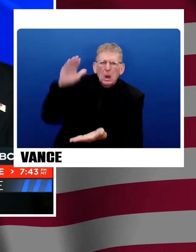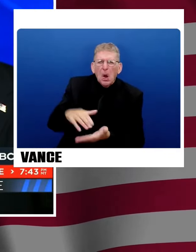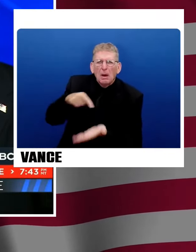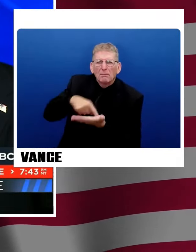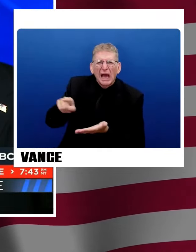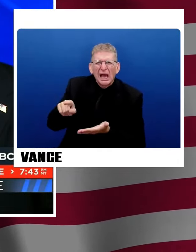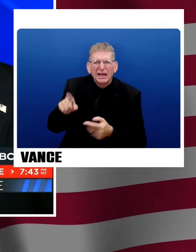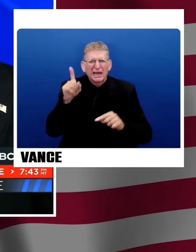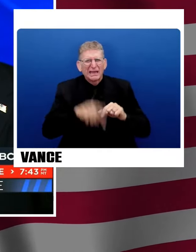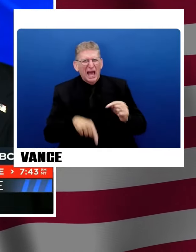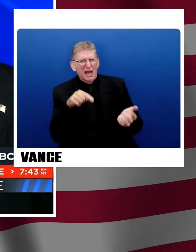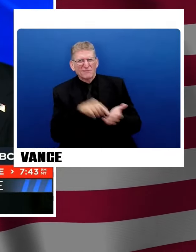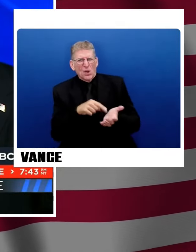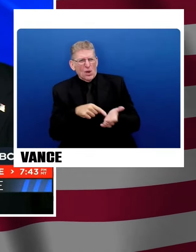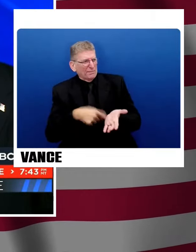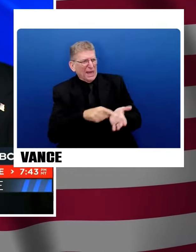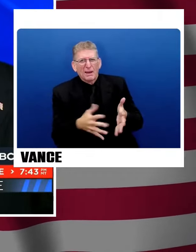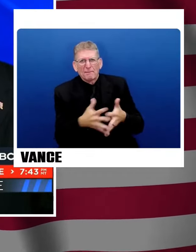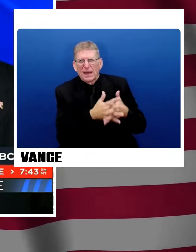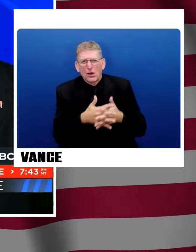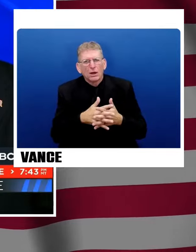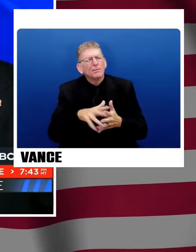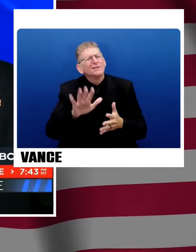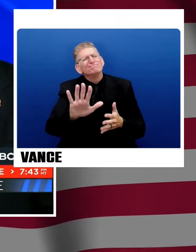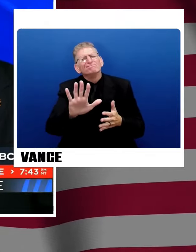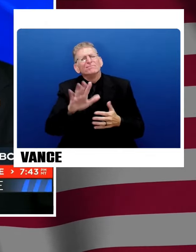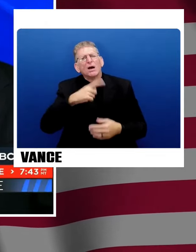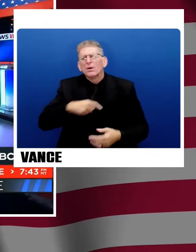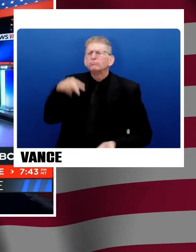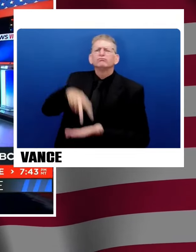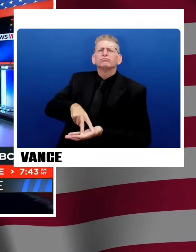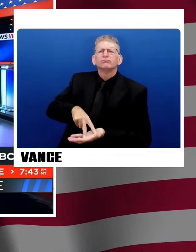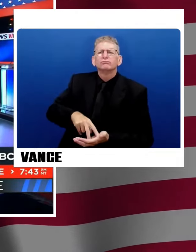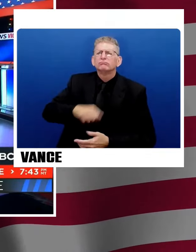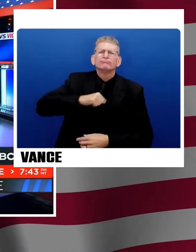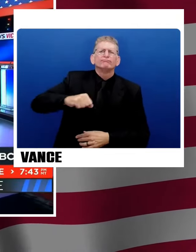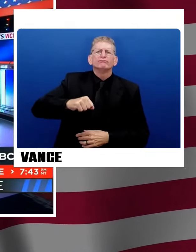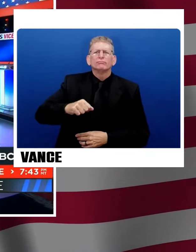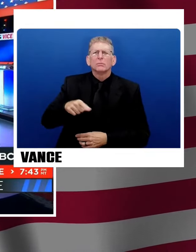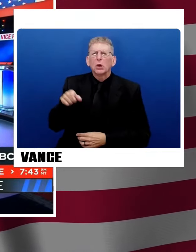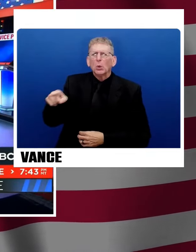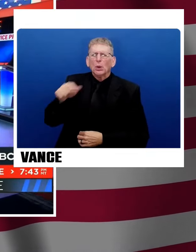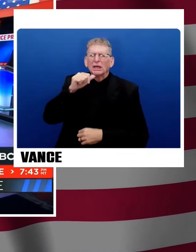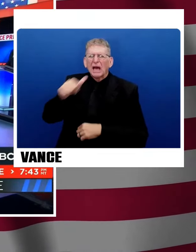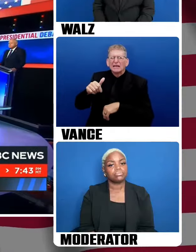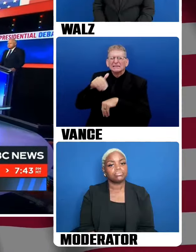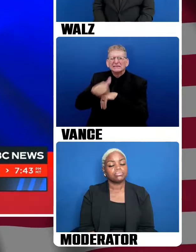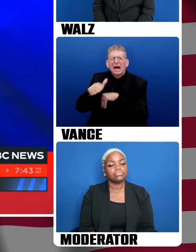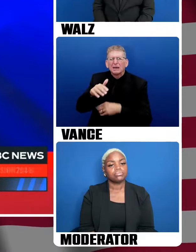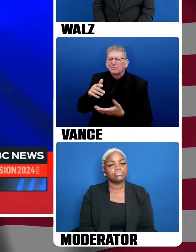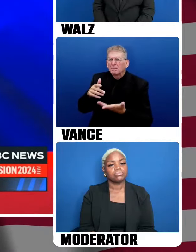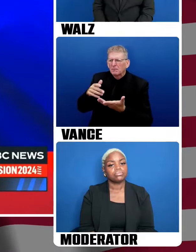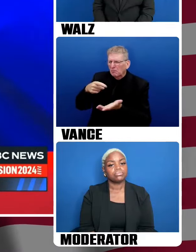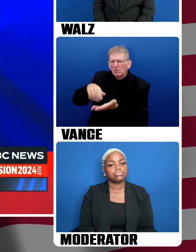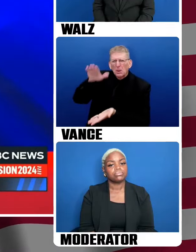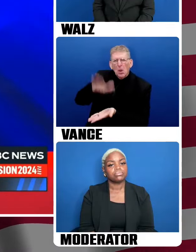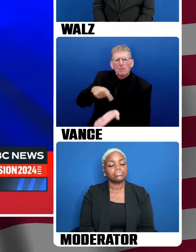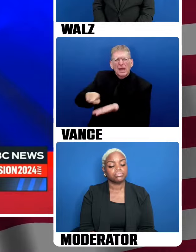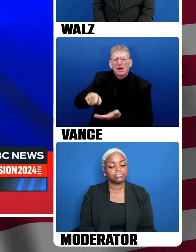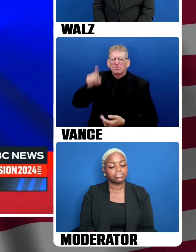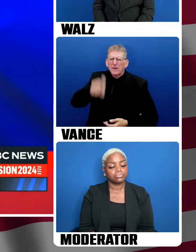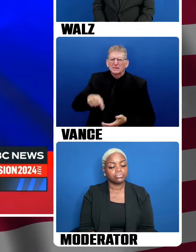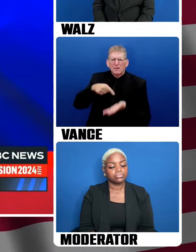our markets unless you're paying middle-class Americans a fair wage. Senator, your time is up. Nora? Thank you. Now to the issue of